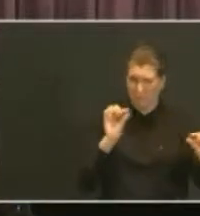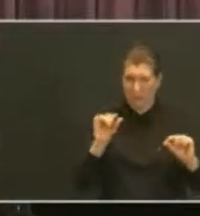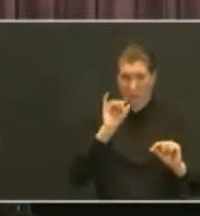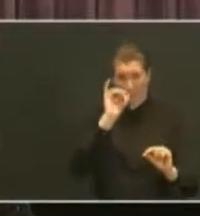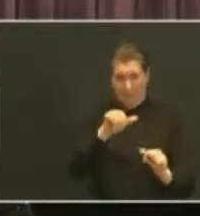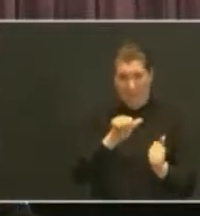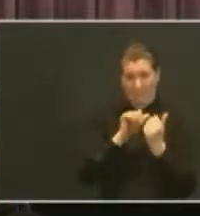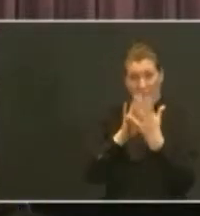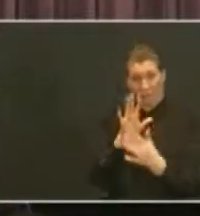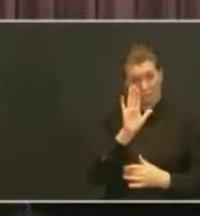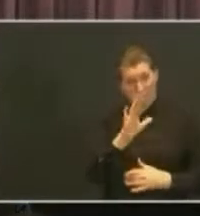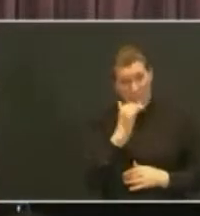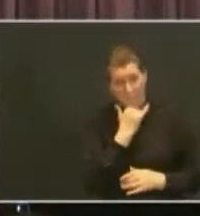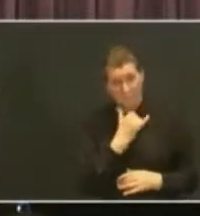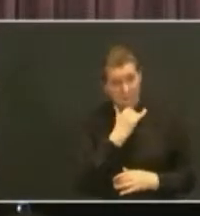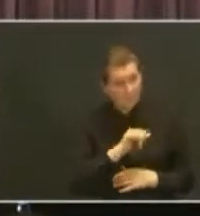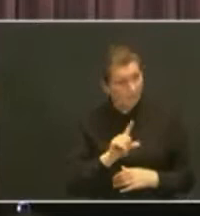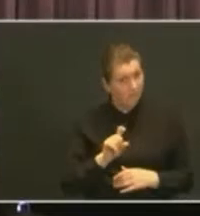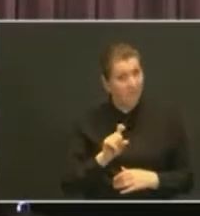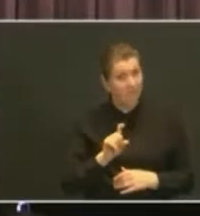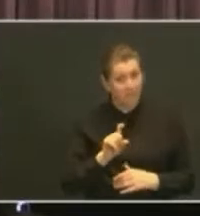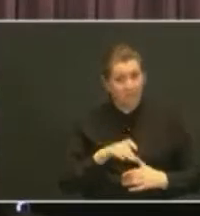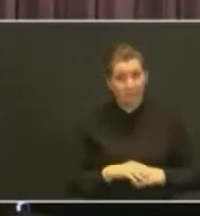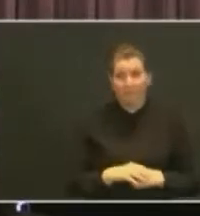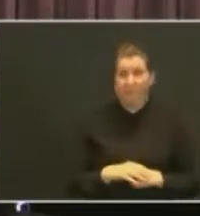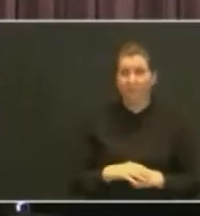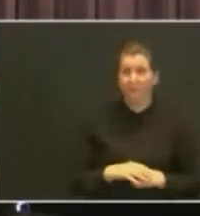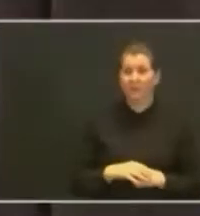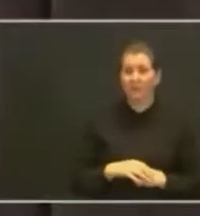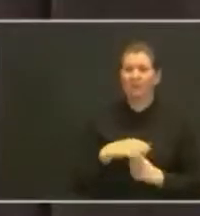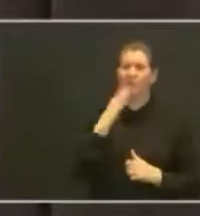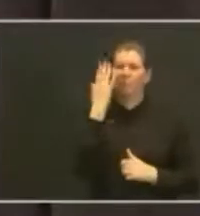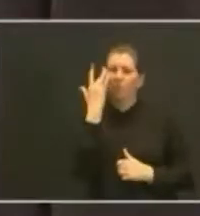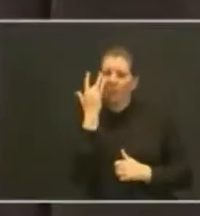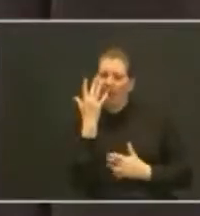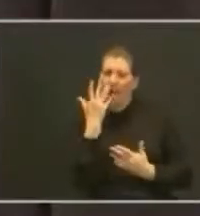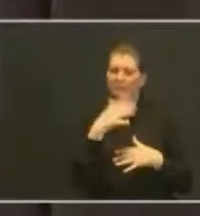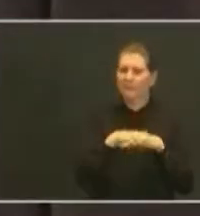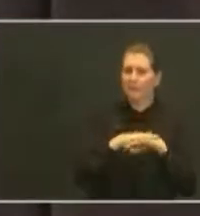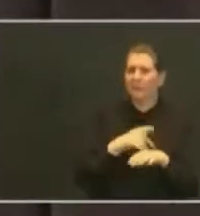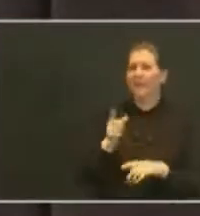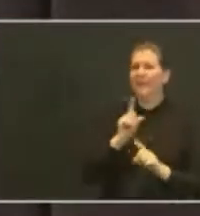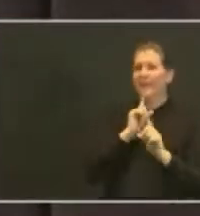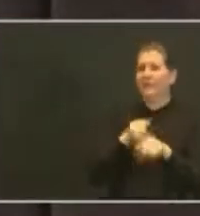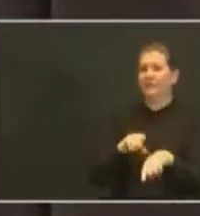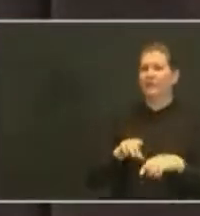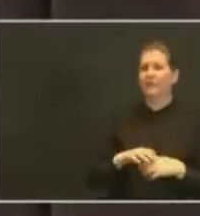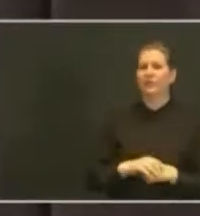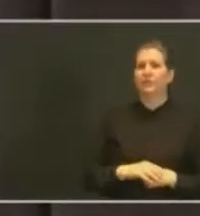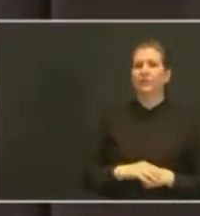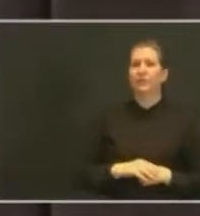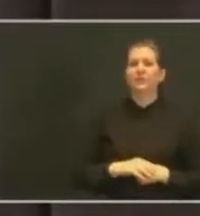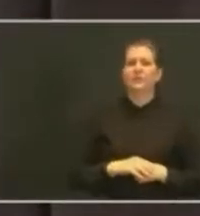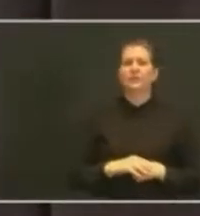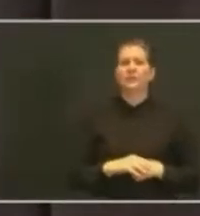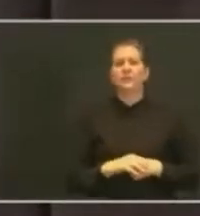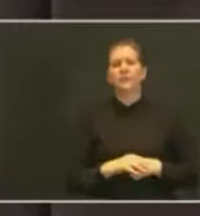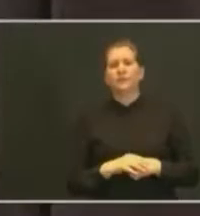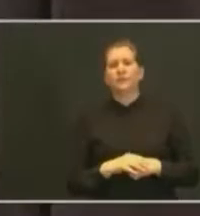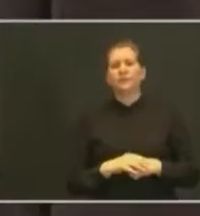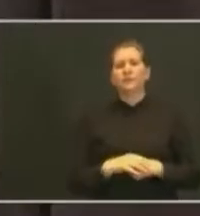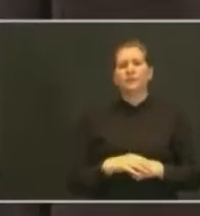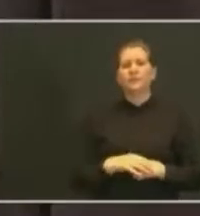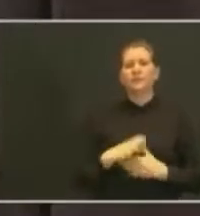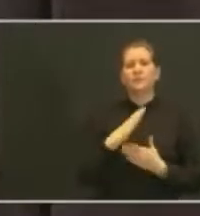whole redistribution system was going and the slowness of the pace? Yeah, I mean, it was part of we